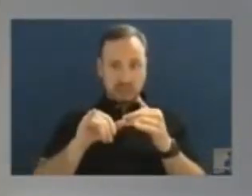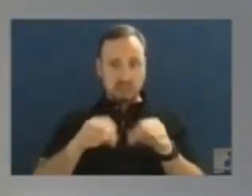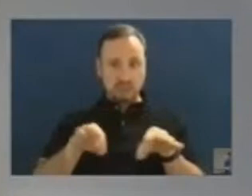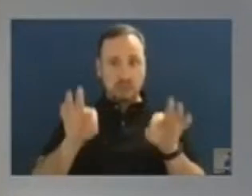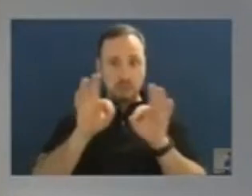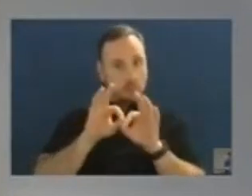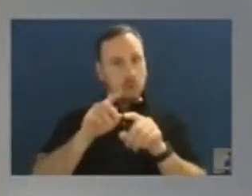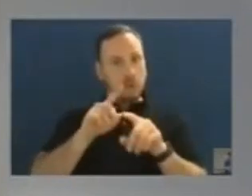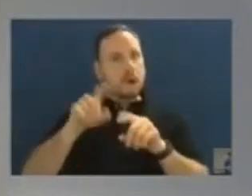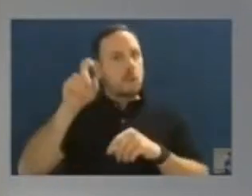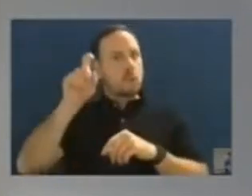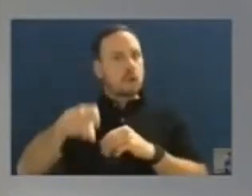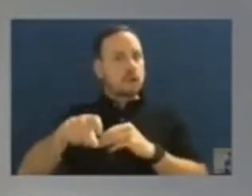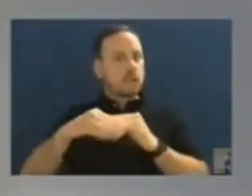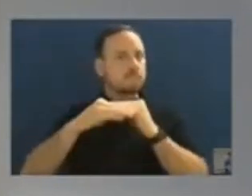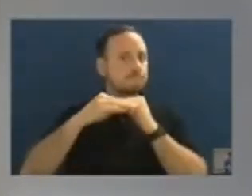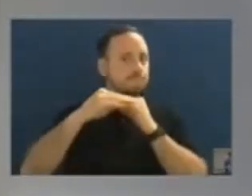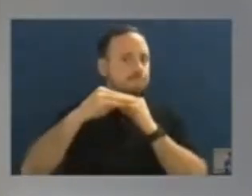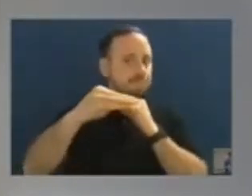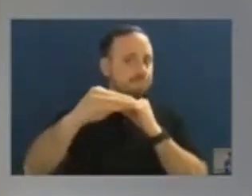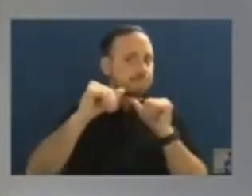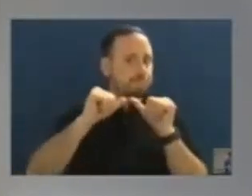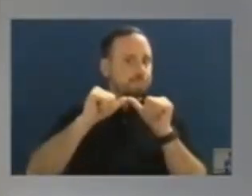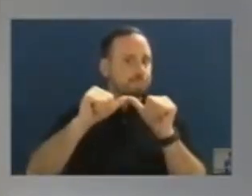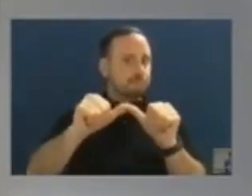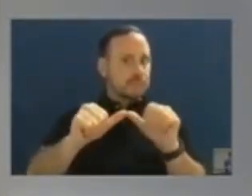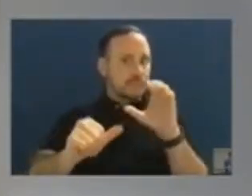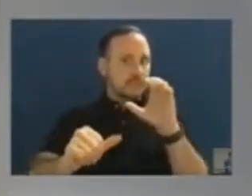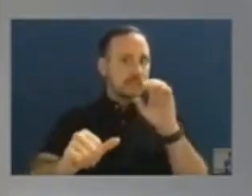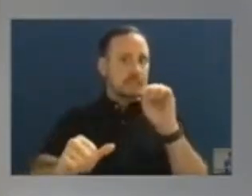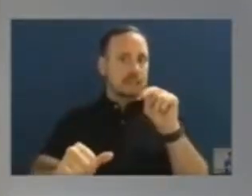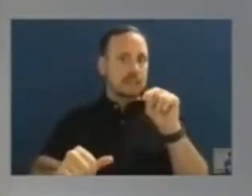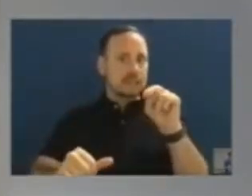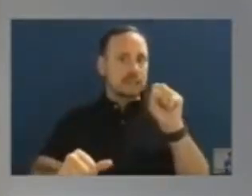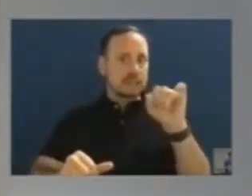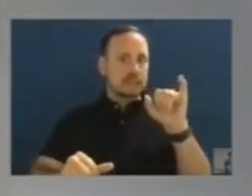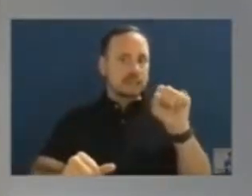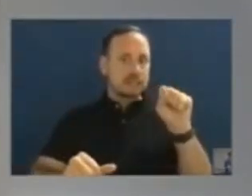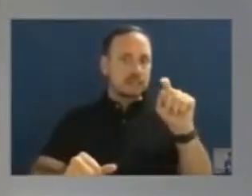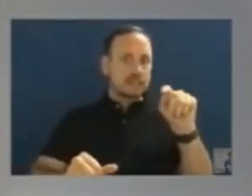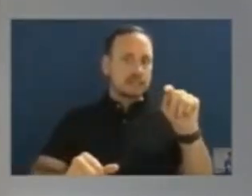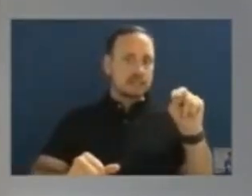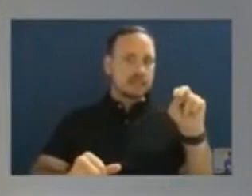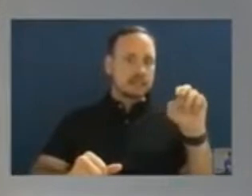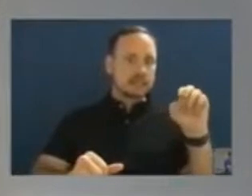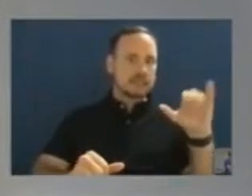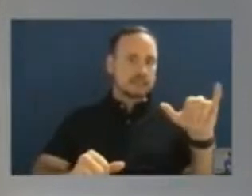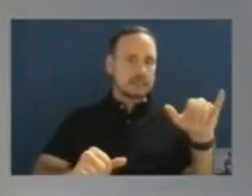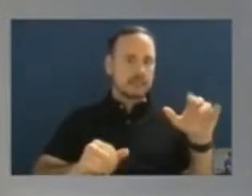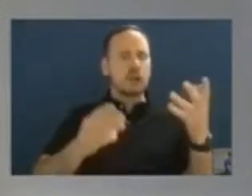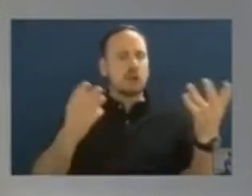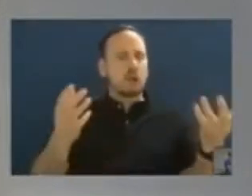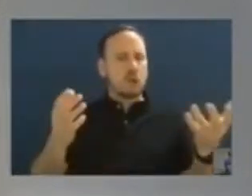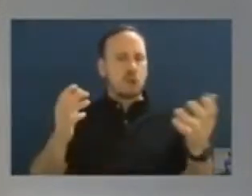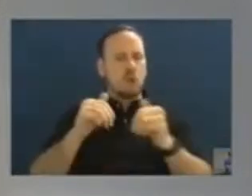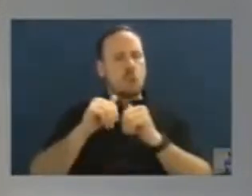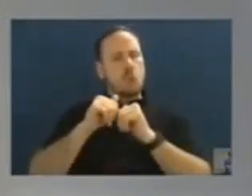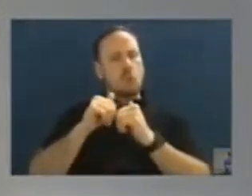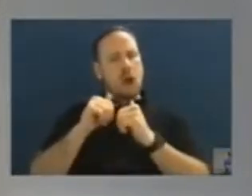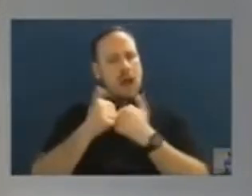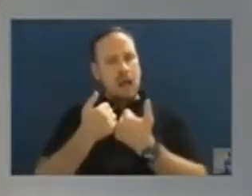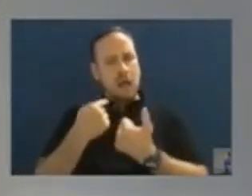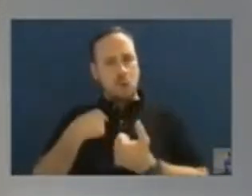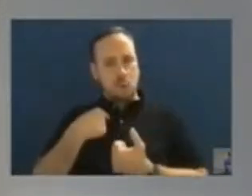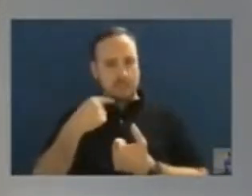well. So I was wondering what kind of specific guidance are we giving to teachers to deal with students in all three of those